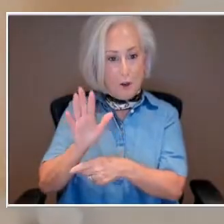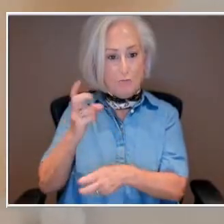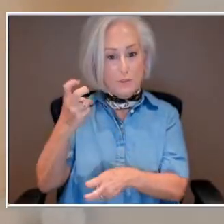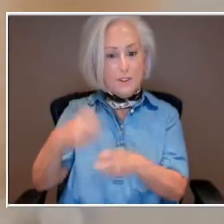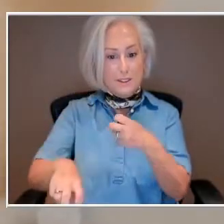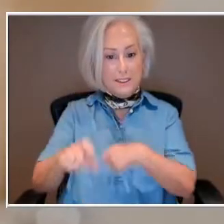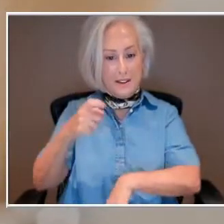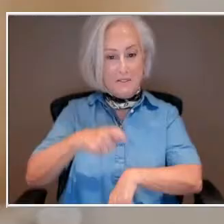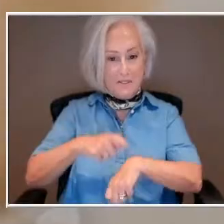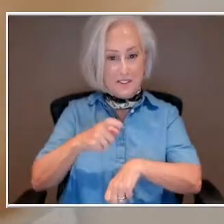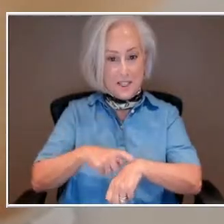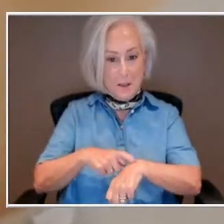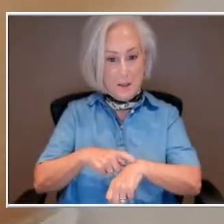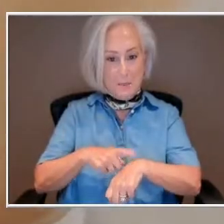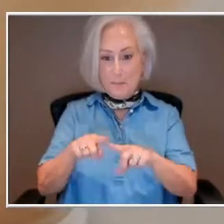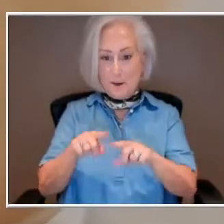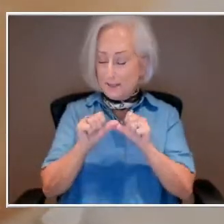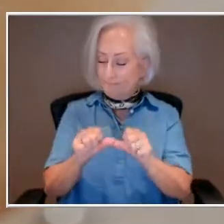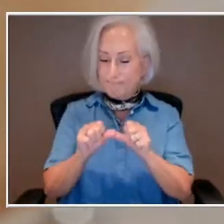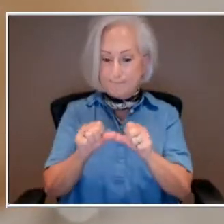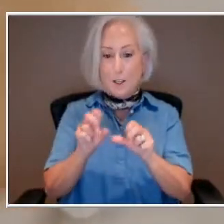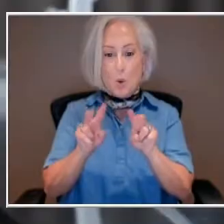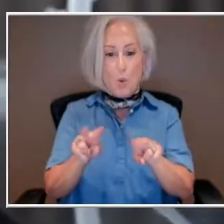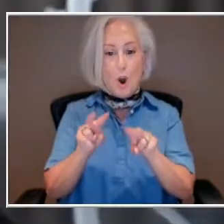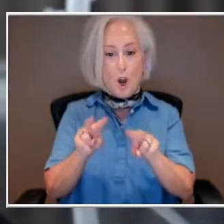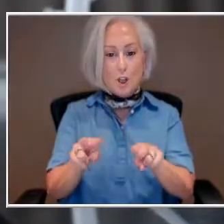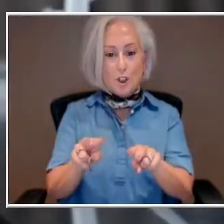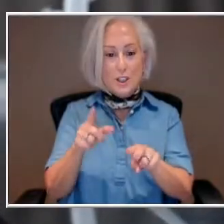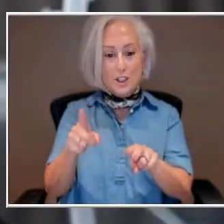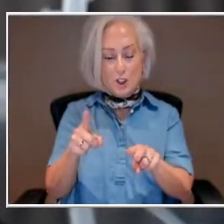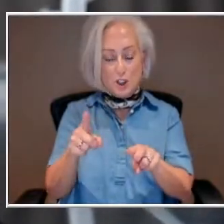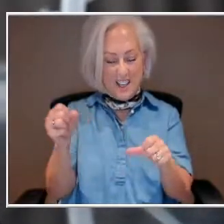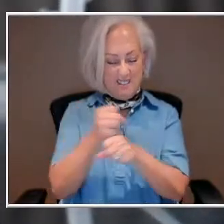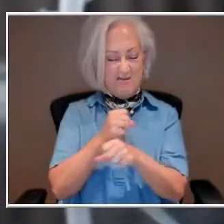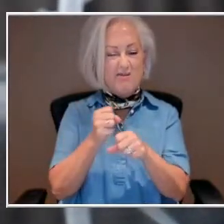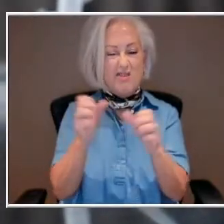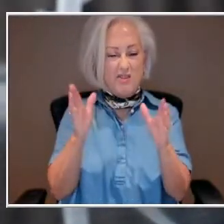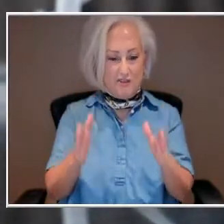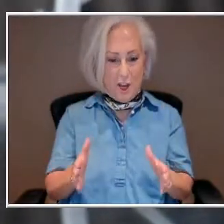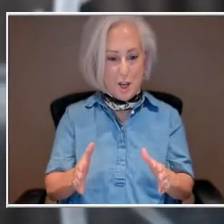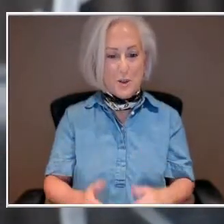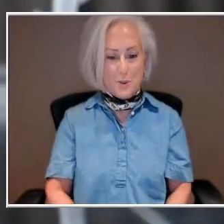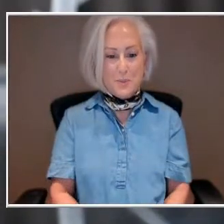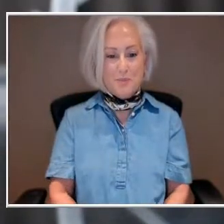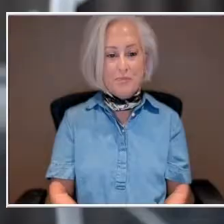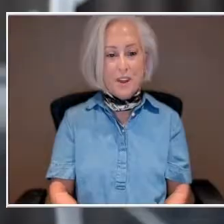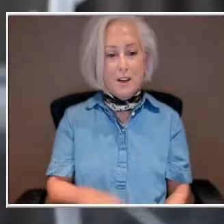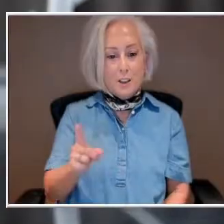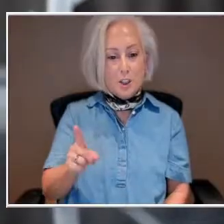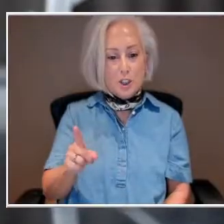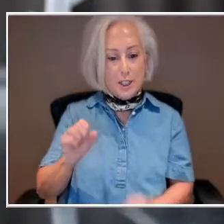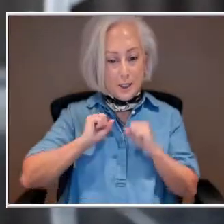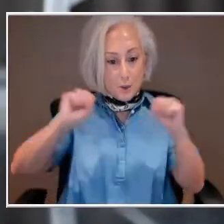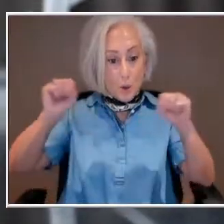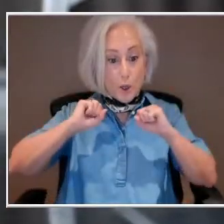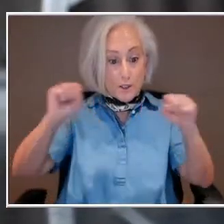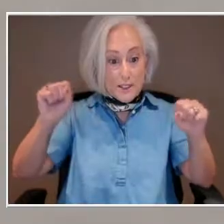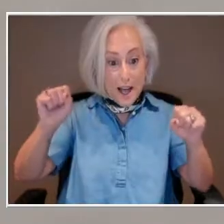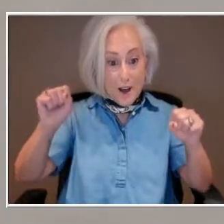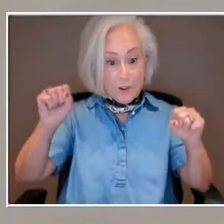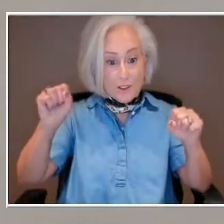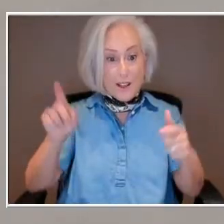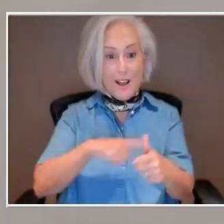But keep scrolling, Ashley is a fighter. She's working out, and then